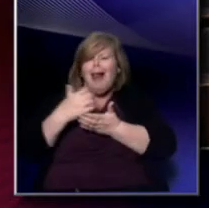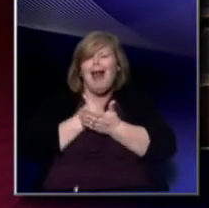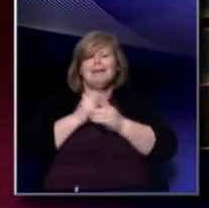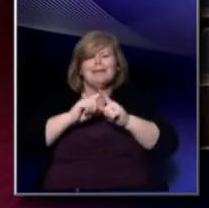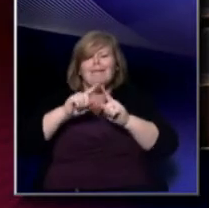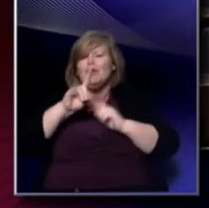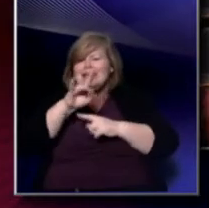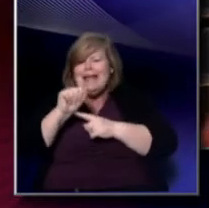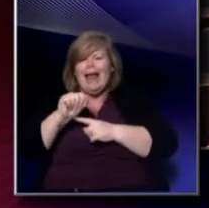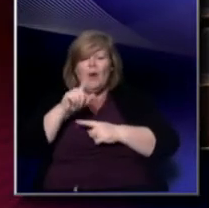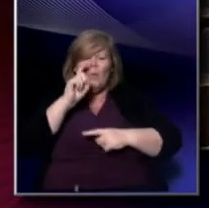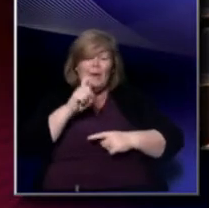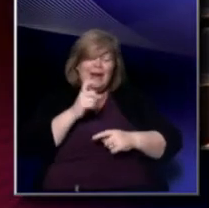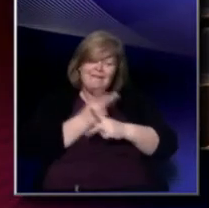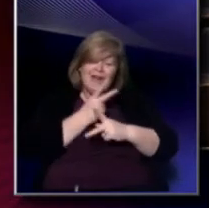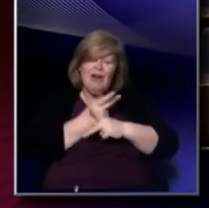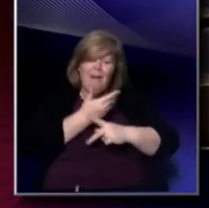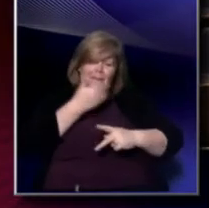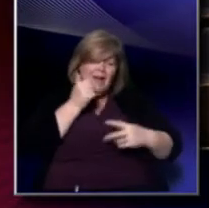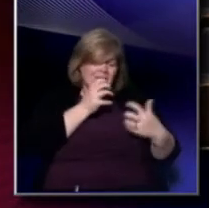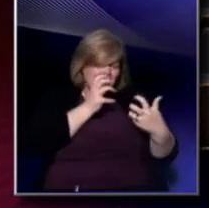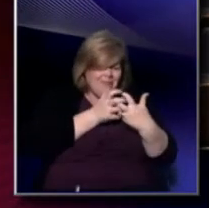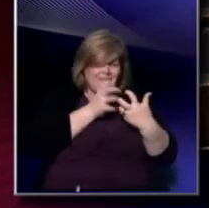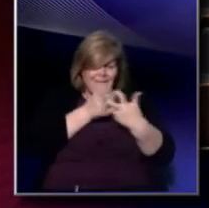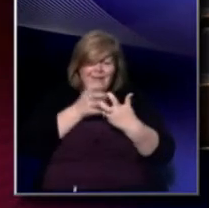the best for this child? What's the best for this child? But